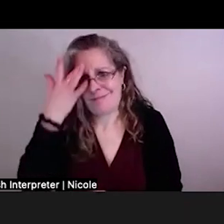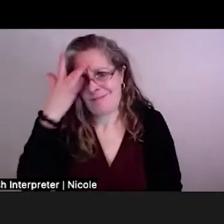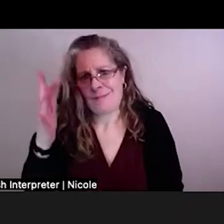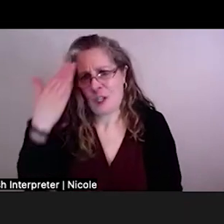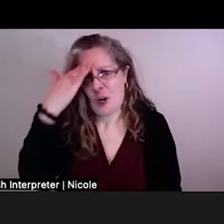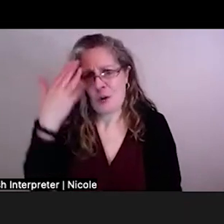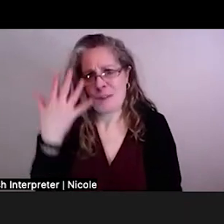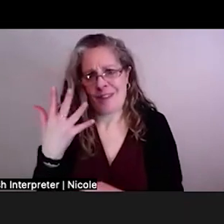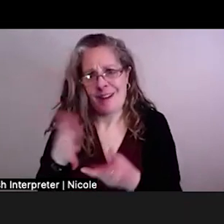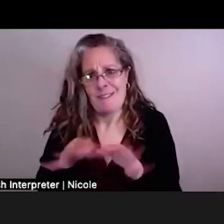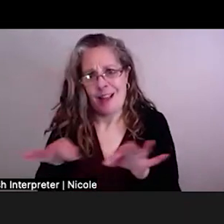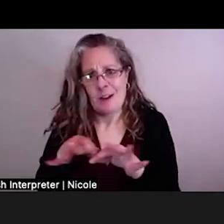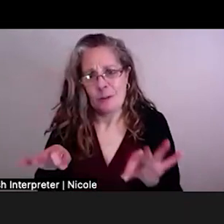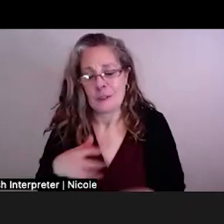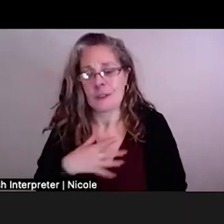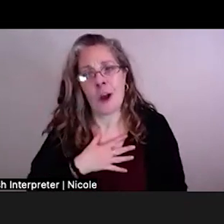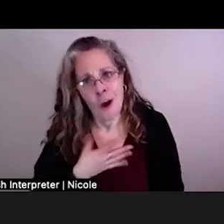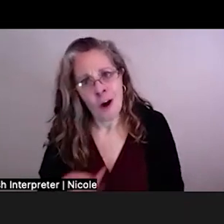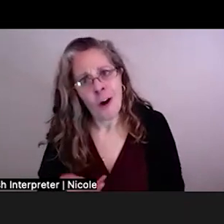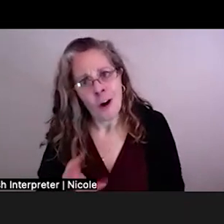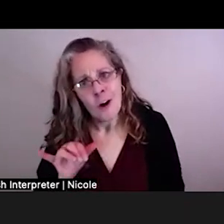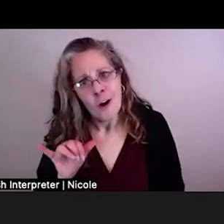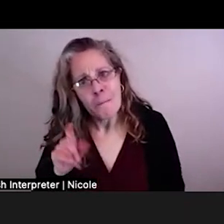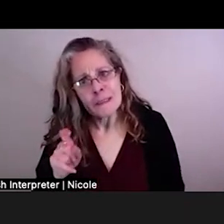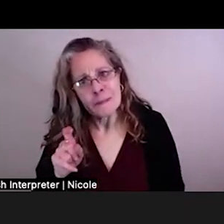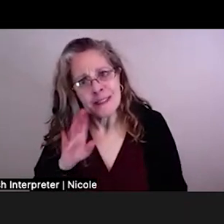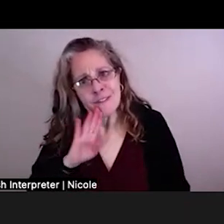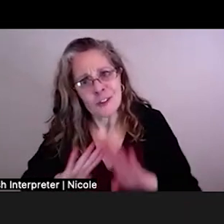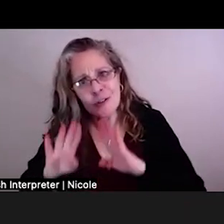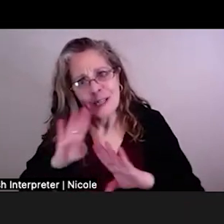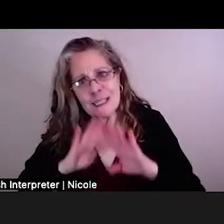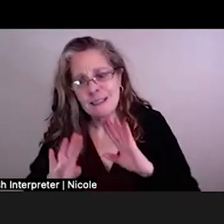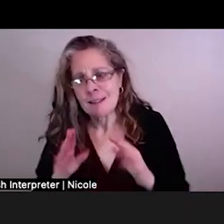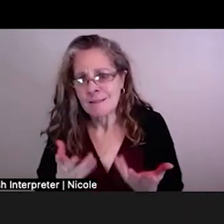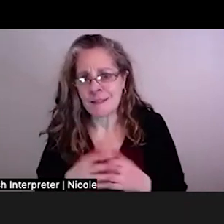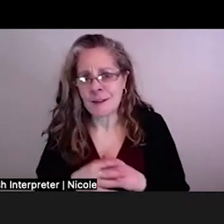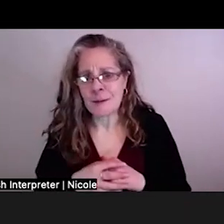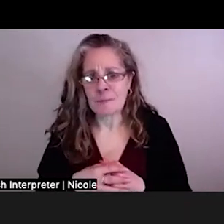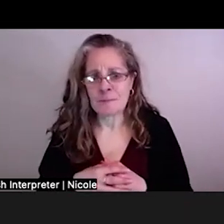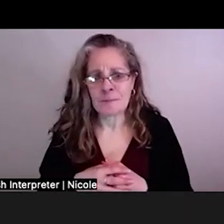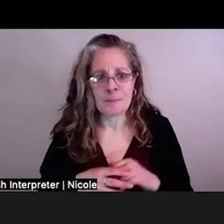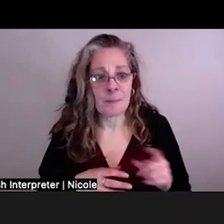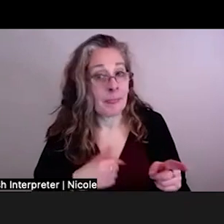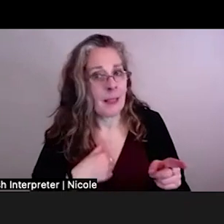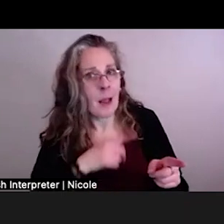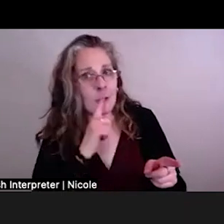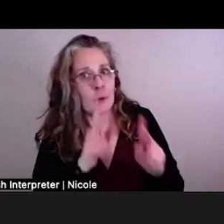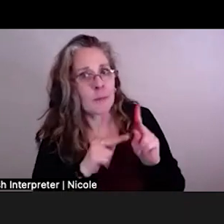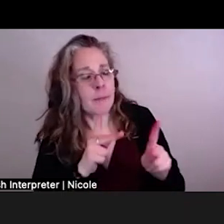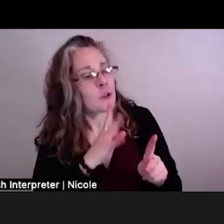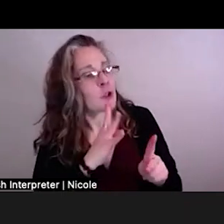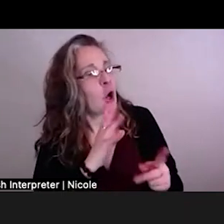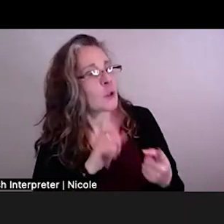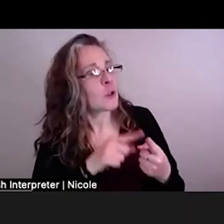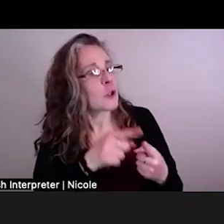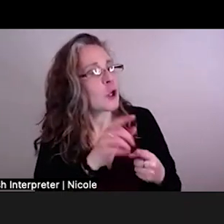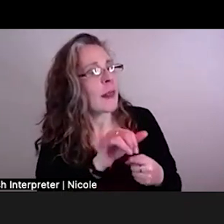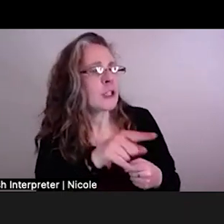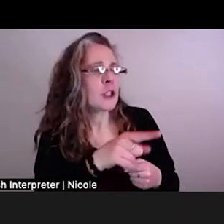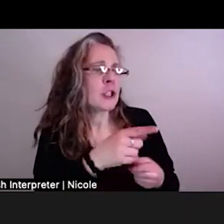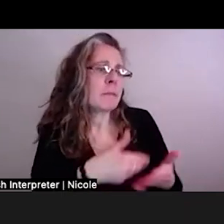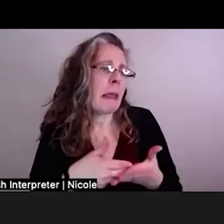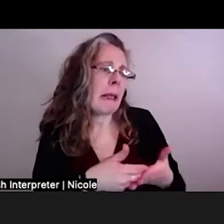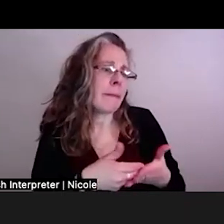how frustrating it might be to be sitting there and observing. And I'm sure some people speak to her like a baby too. 100%, yeah. And So